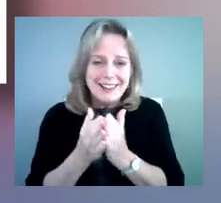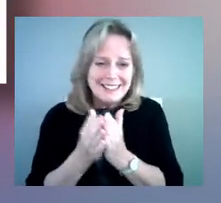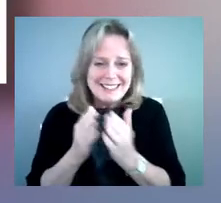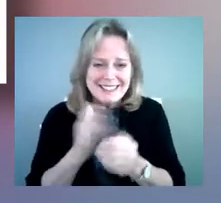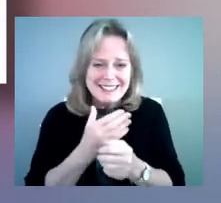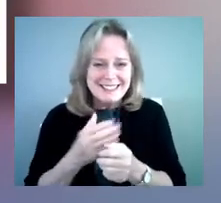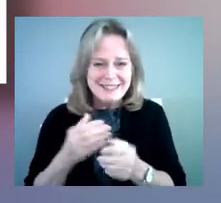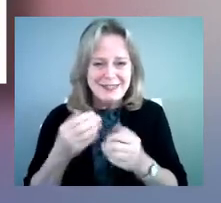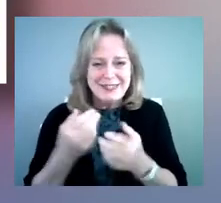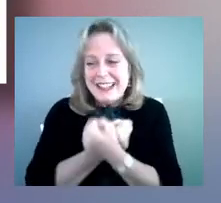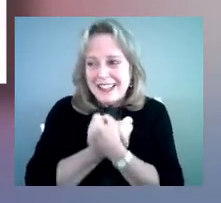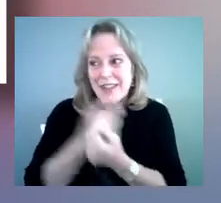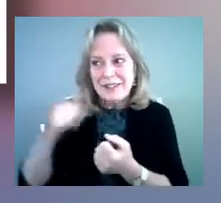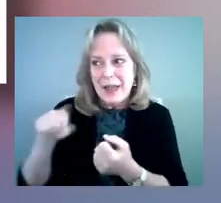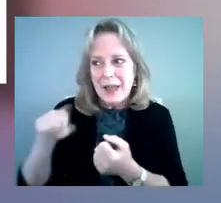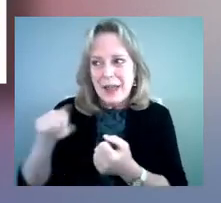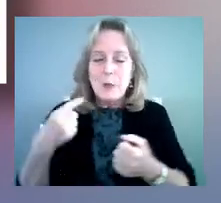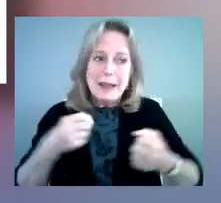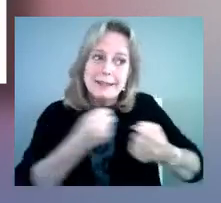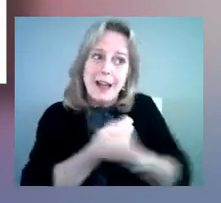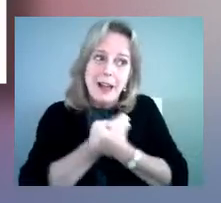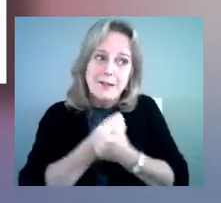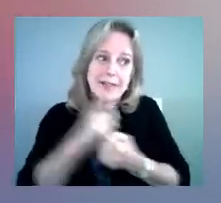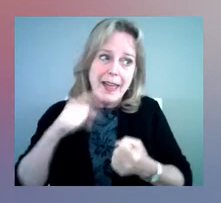We love them.